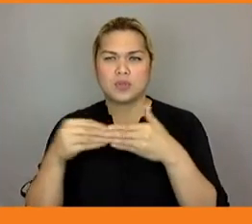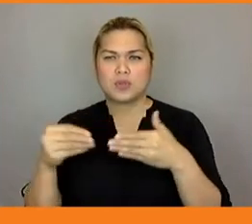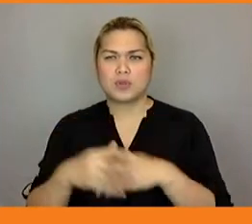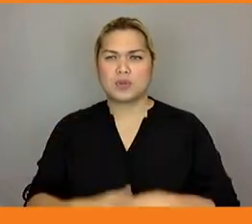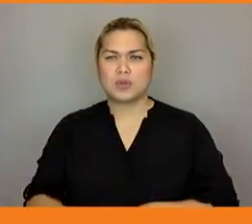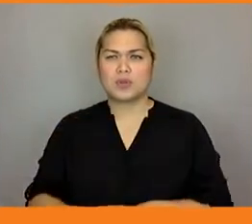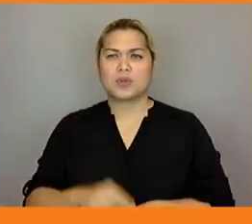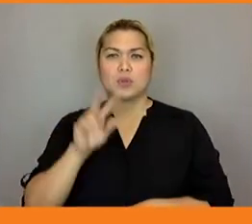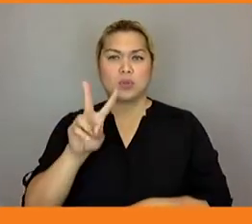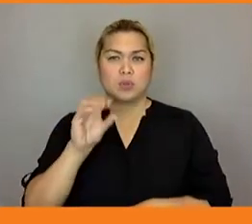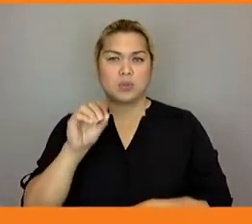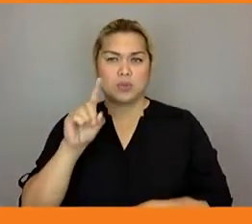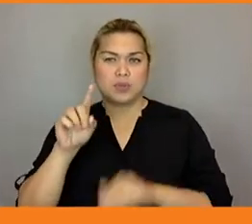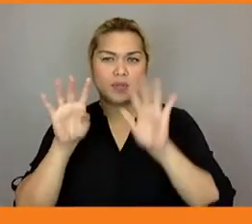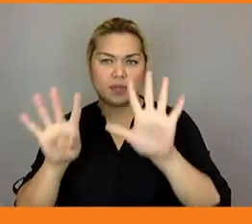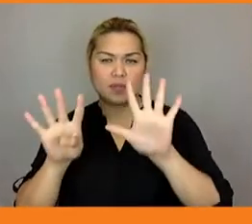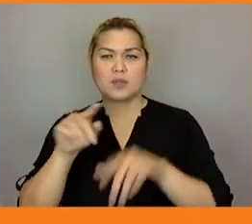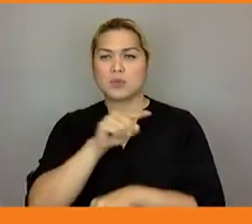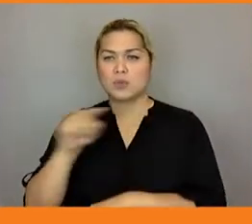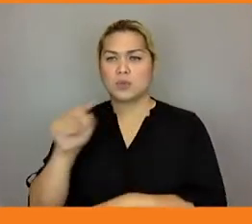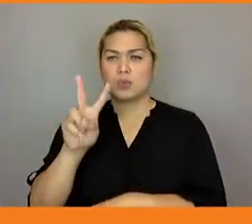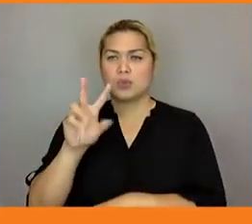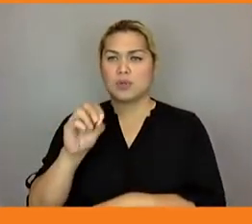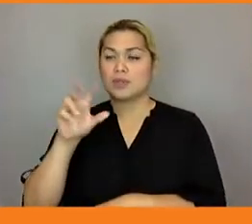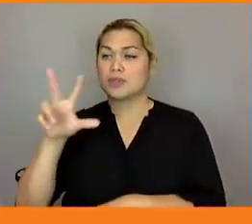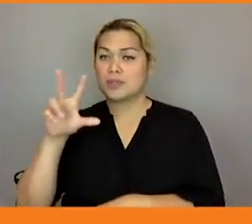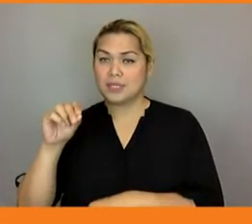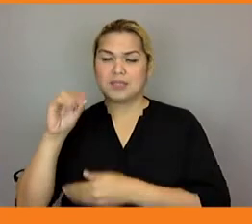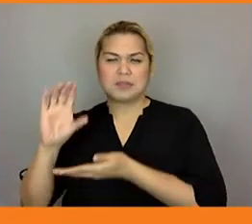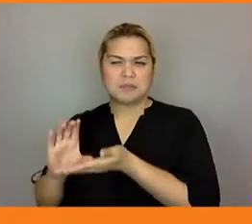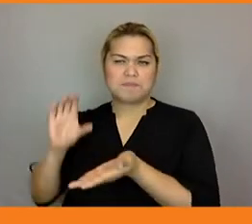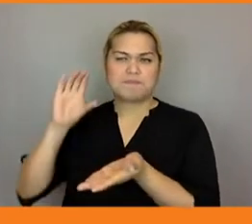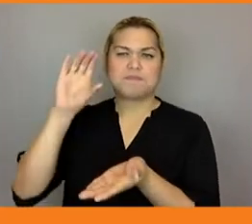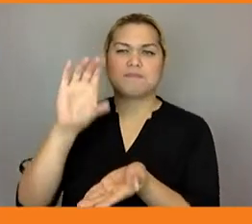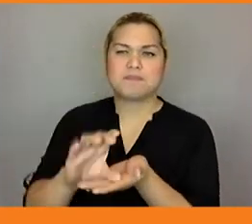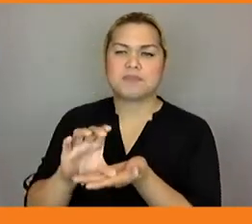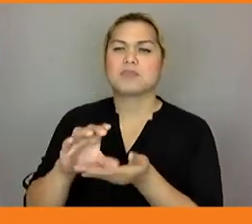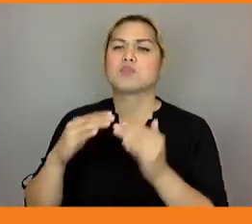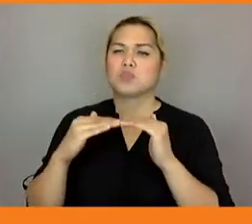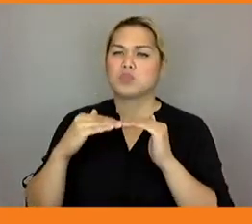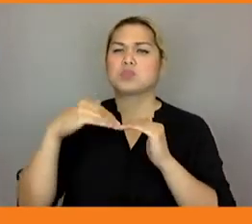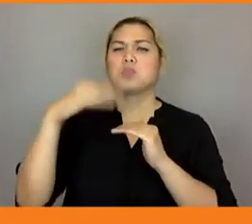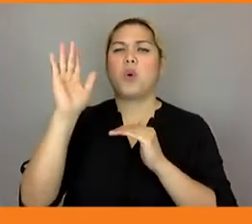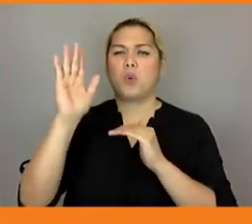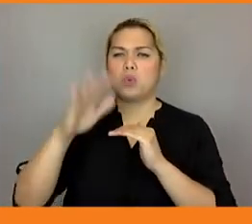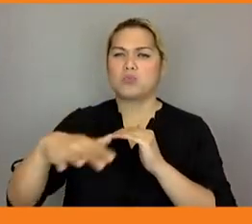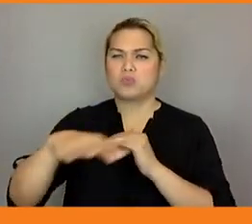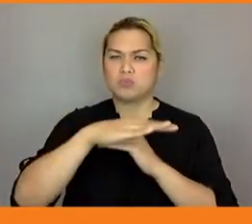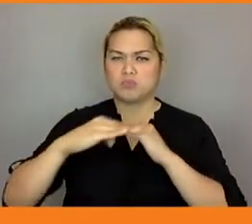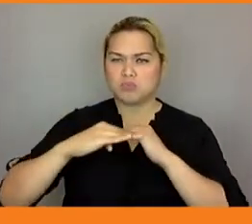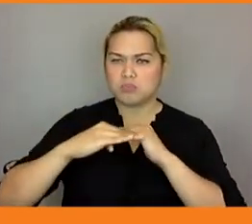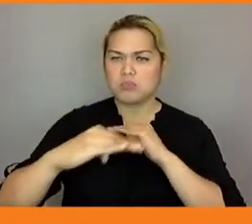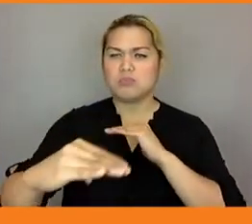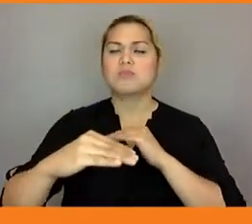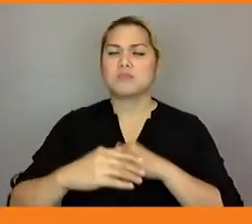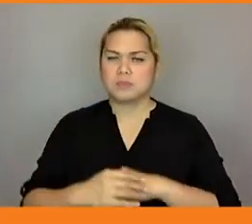to invest in resilience and adaptation. It's a cumulative climate financing amount, $100 billion for those 12